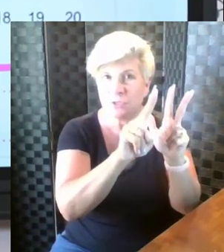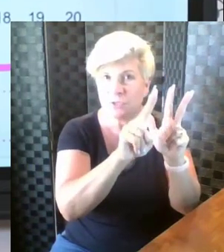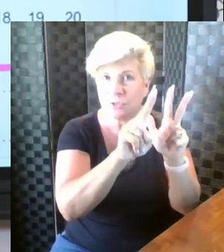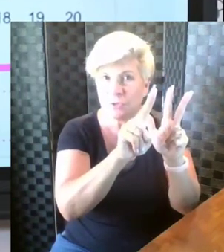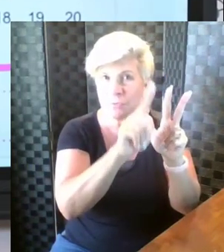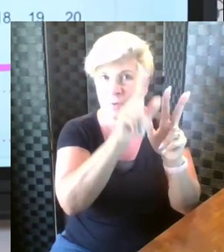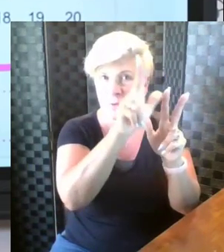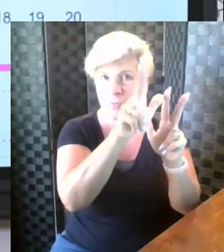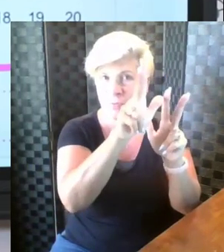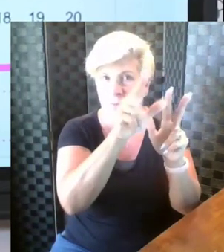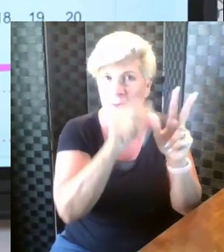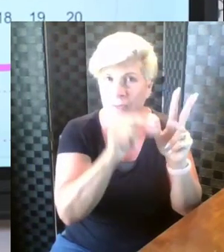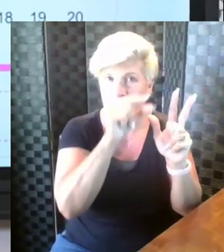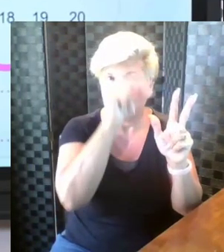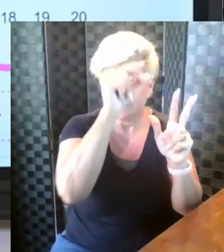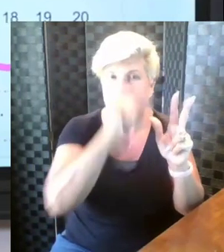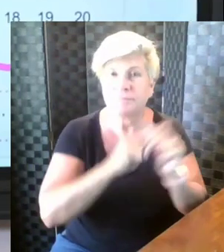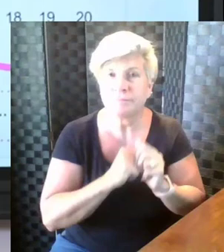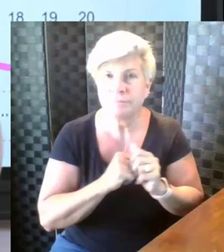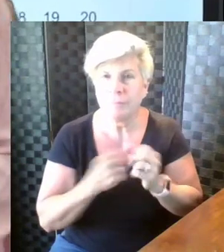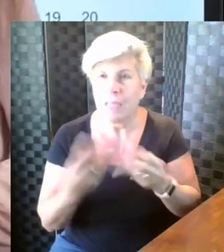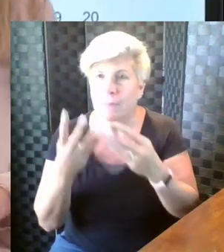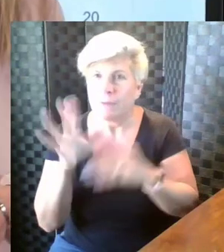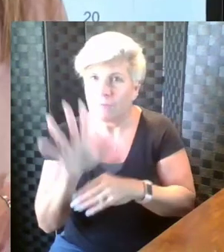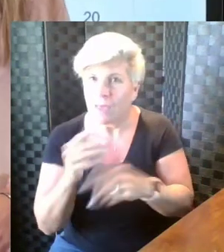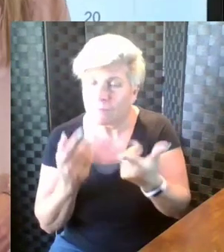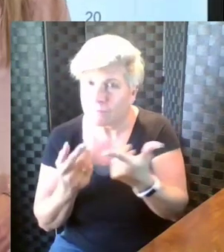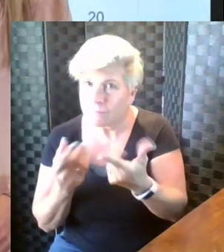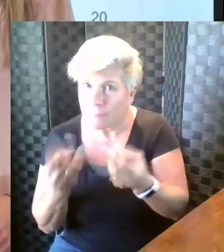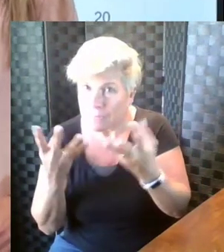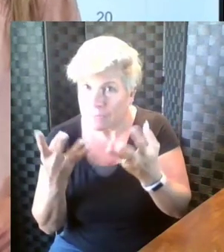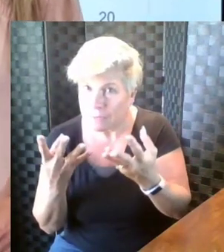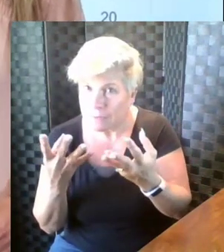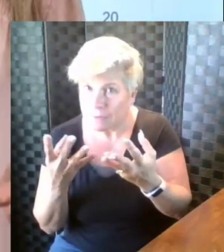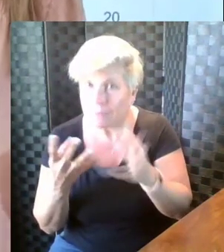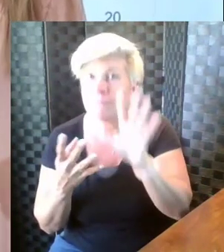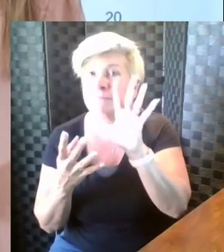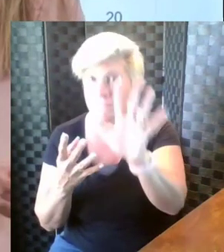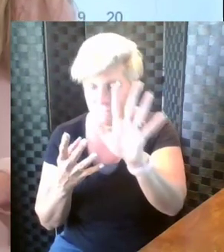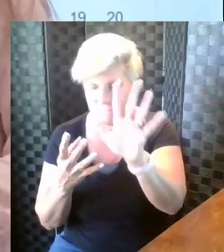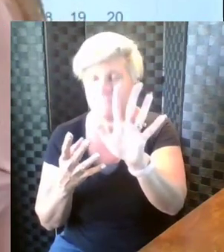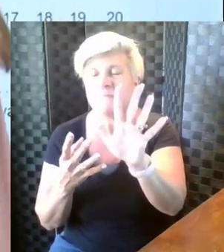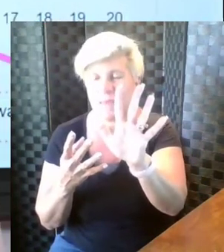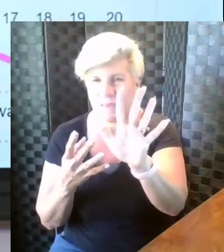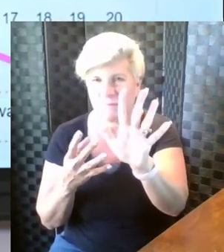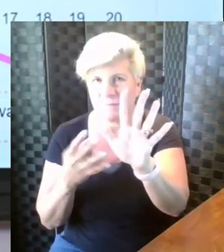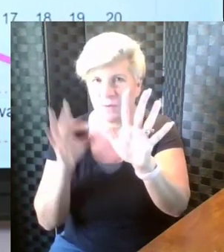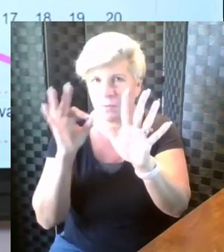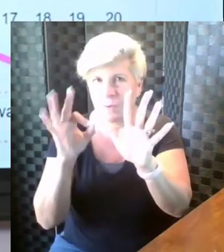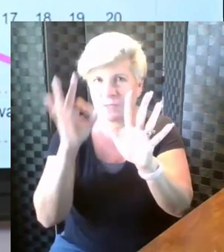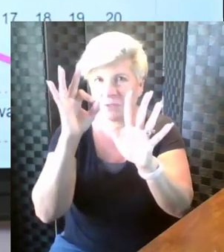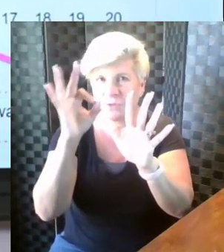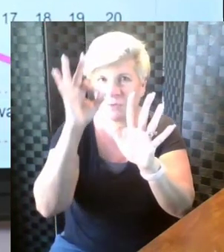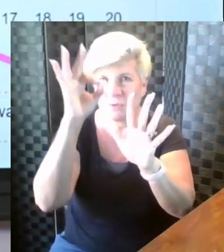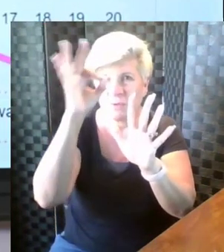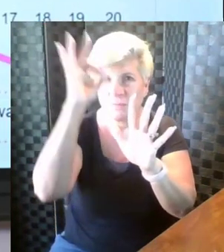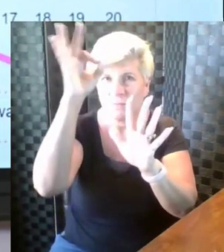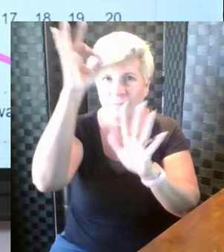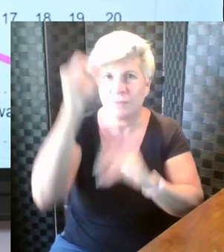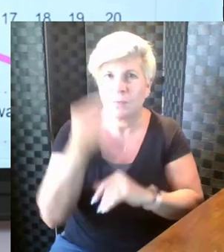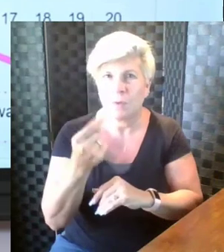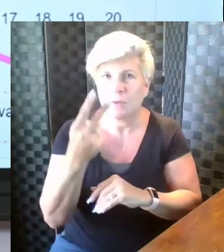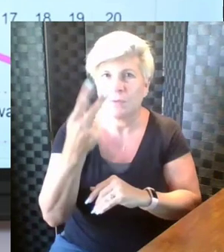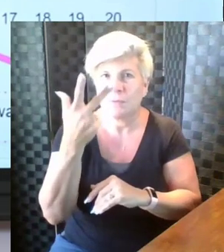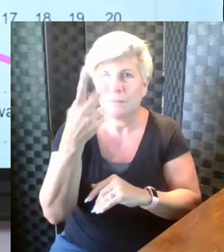1, 2, 3. And how many would I have above 5? 5. 1,